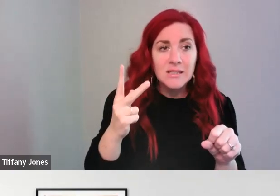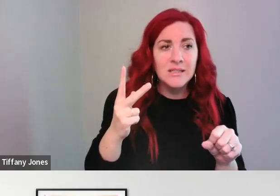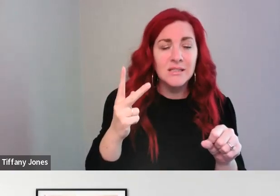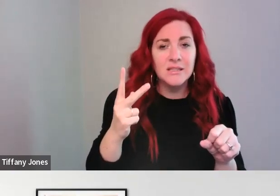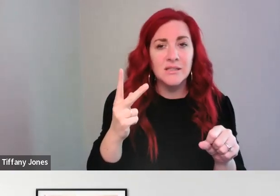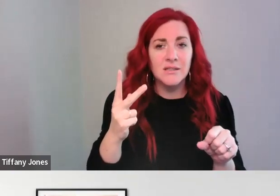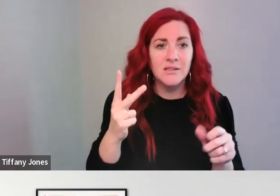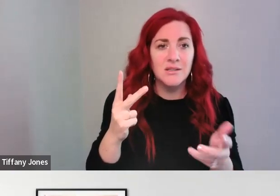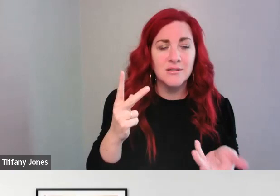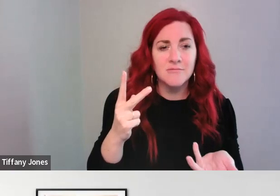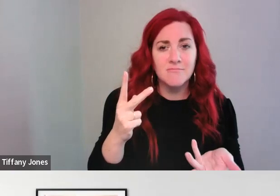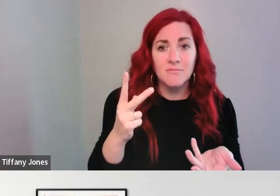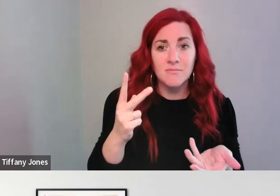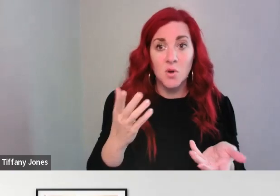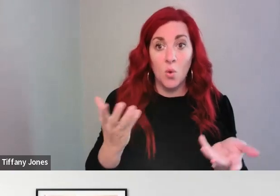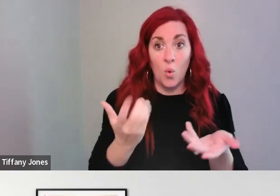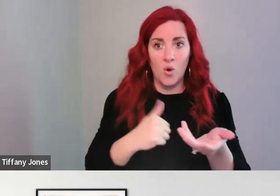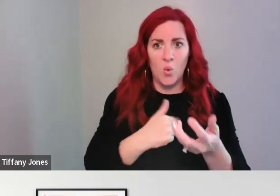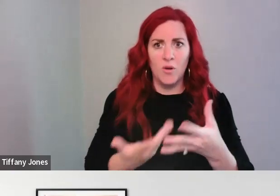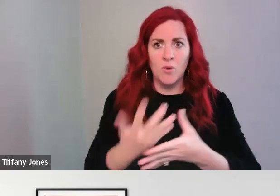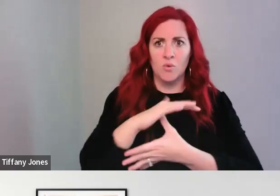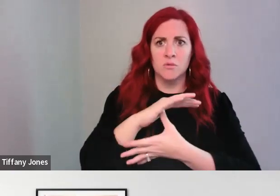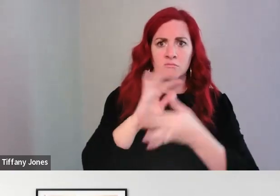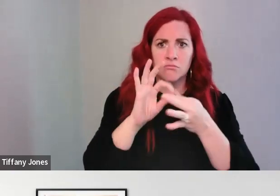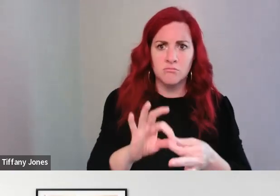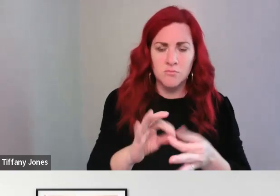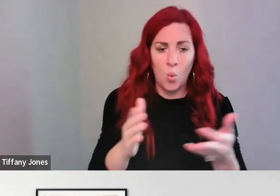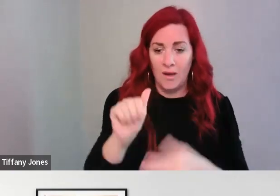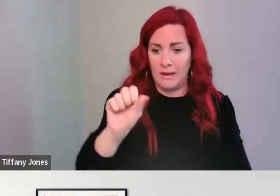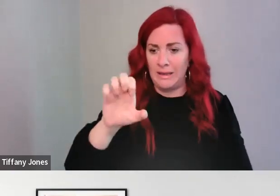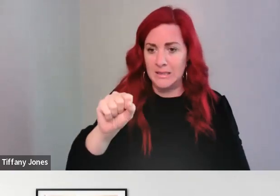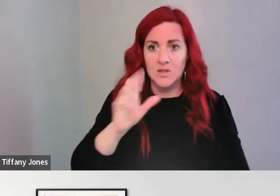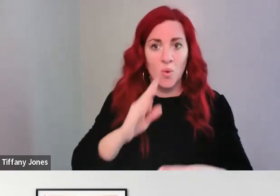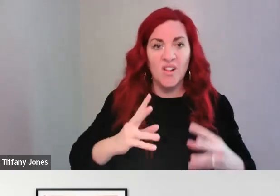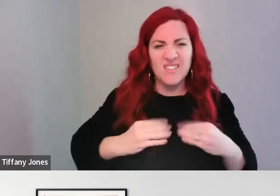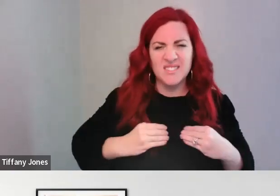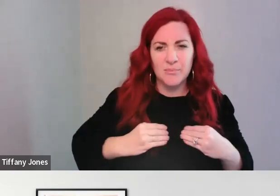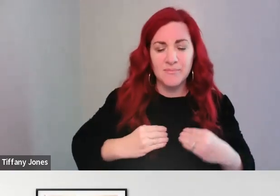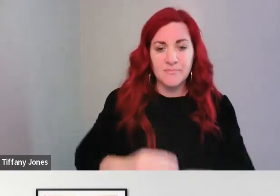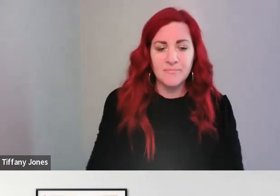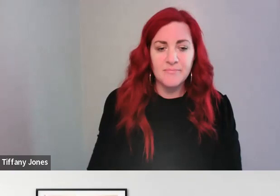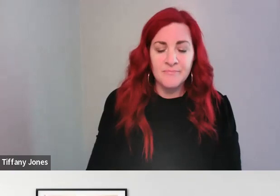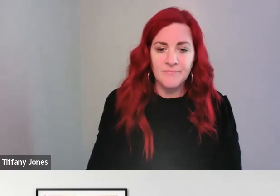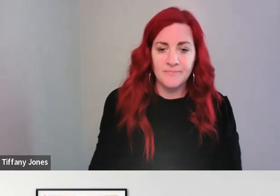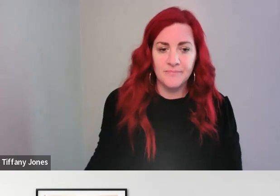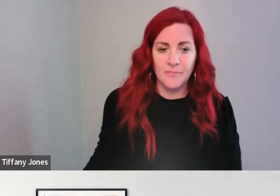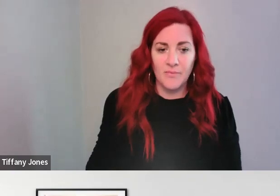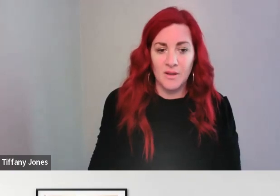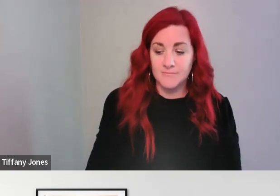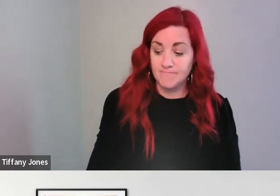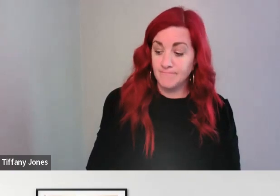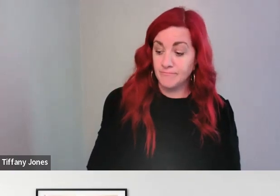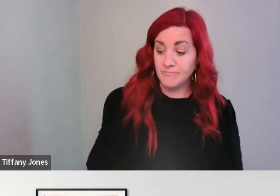what we are prioritizing in terms of what cases we're going to take. And mostly